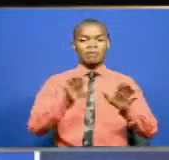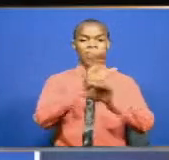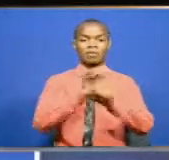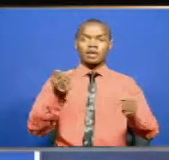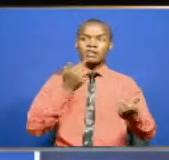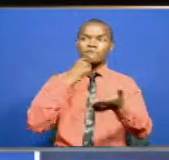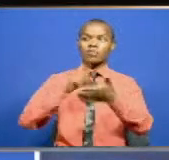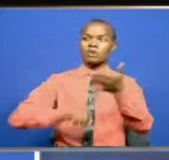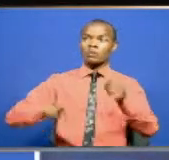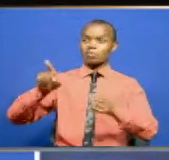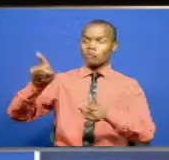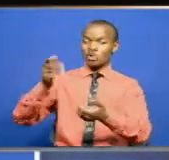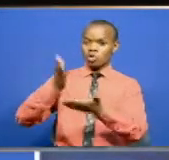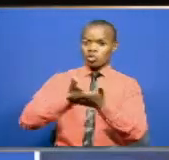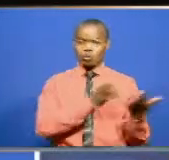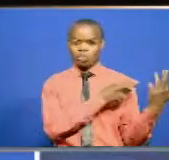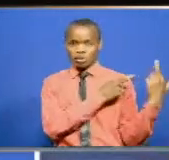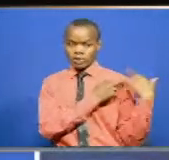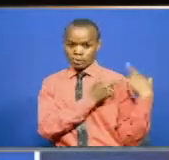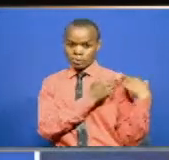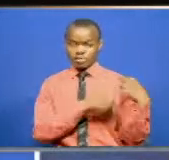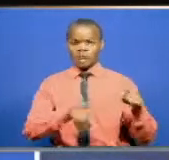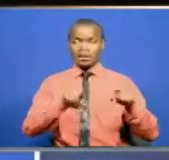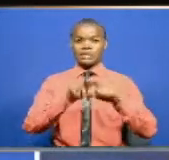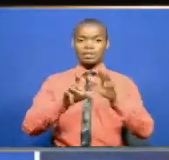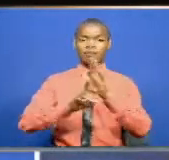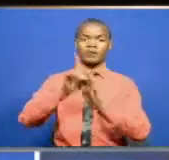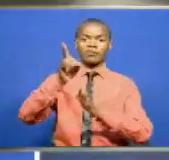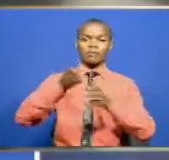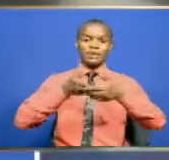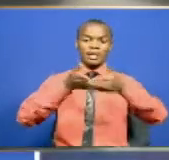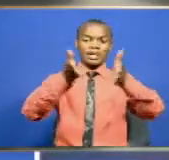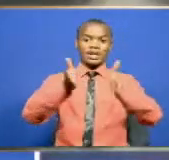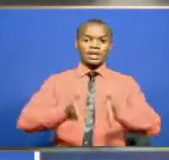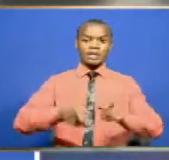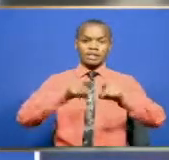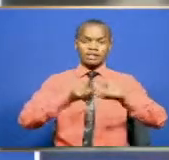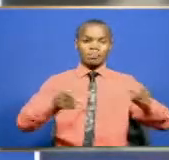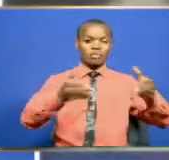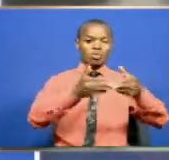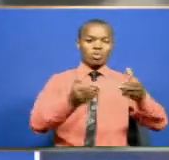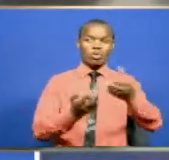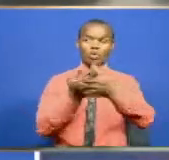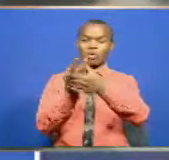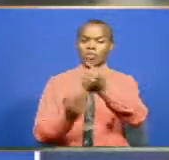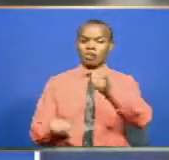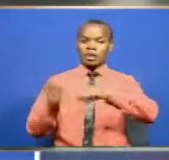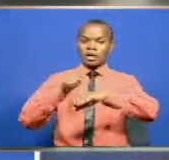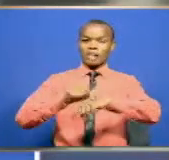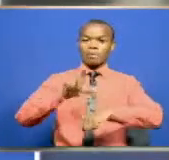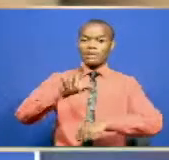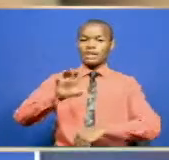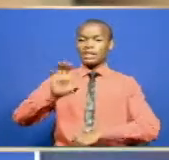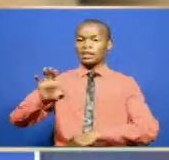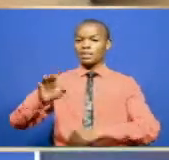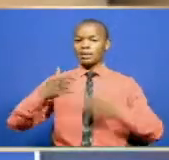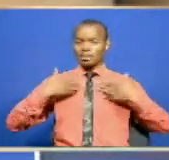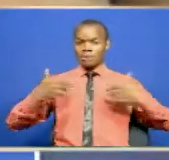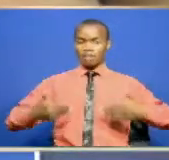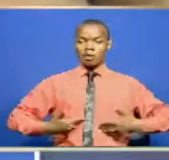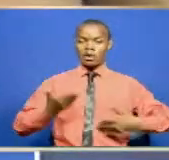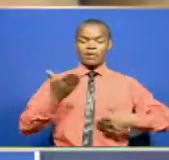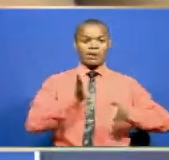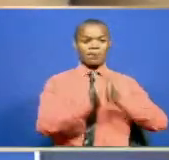vocal, responsive and a development conscious leader. The bodies of the two are lying at the Lee Funeral Home as burial plans